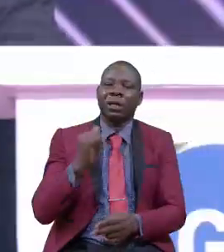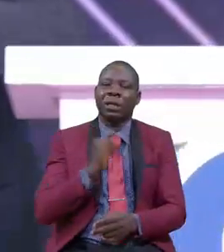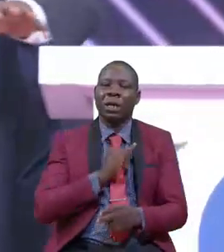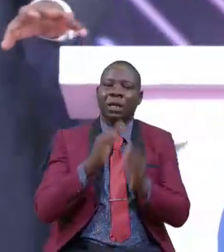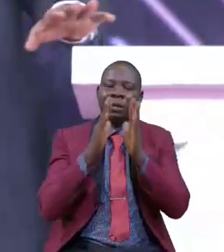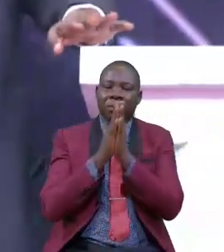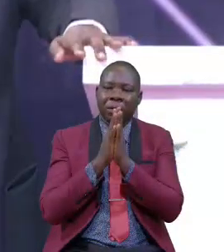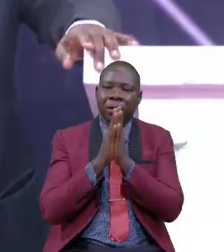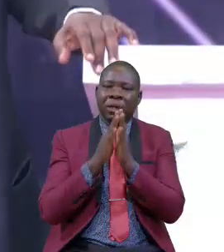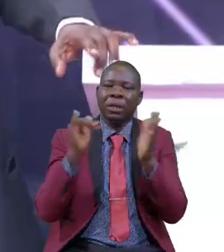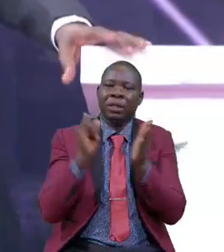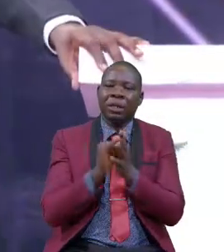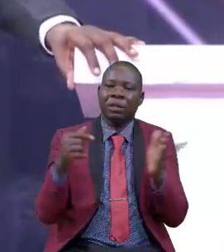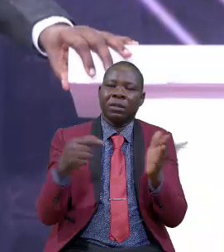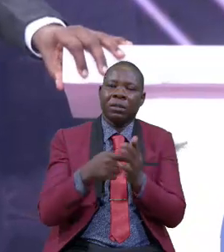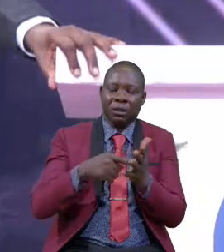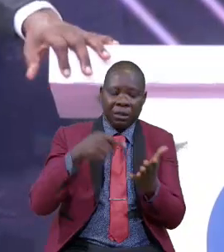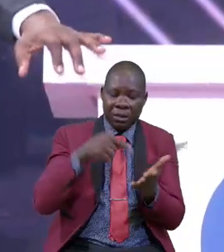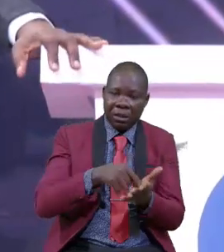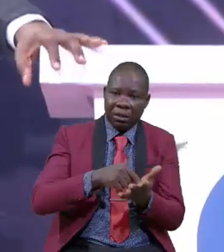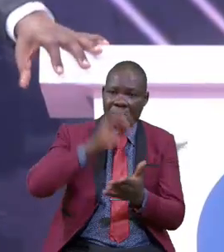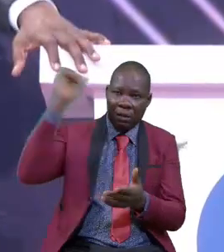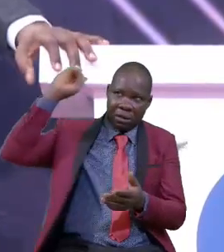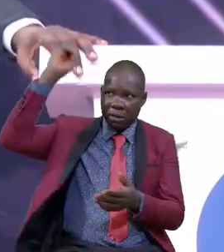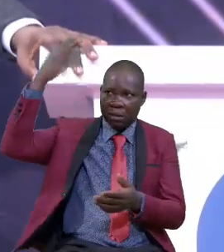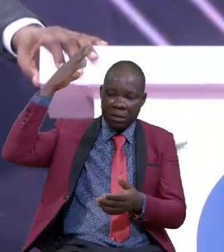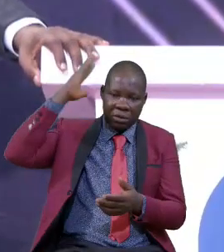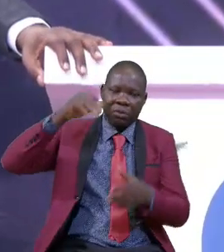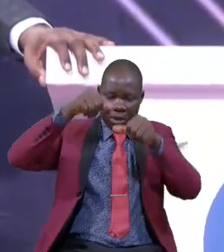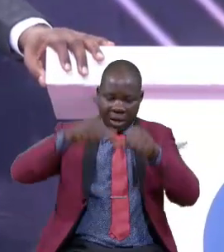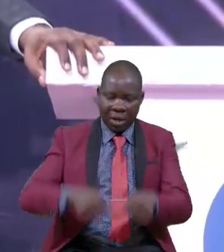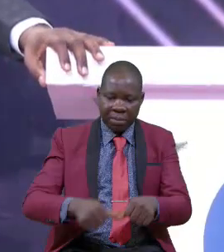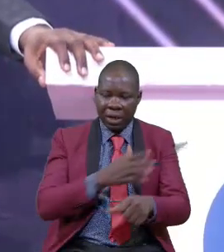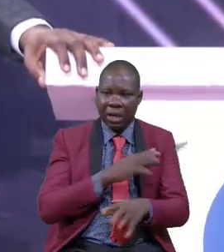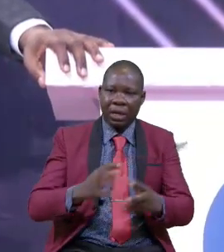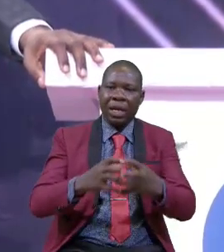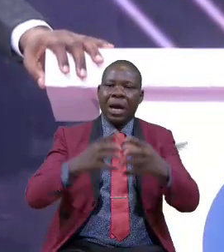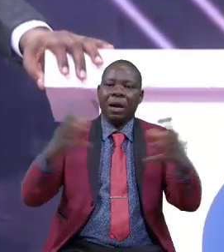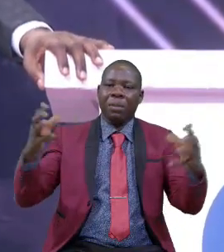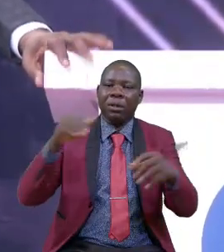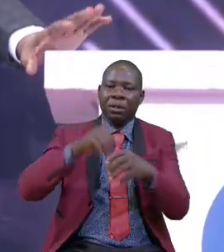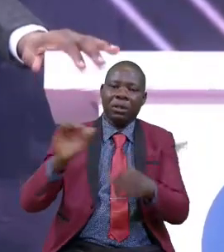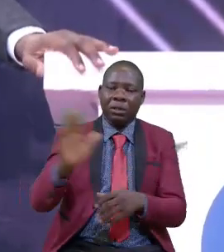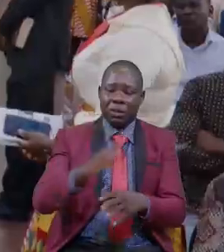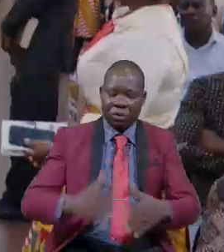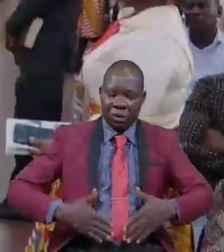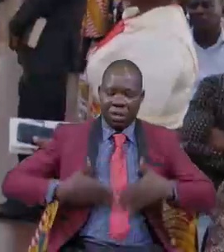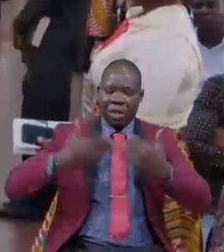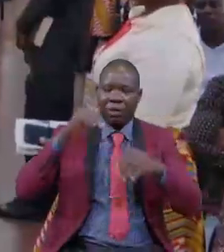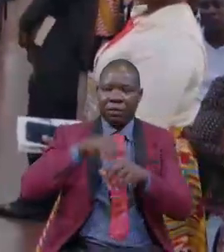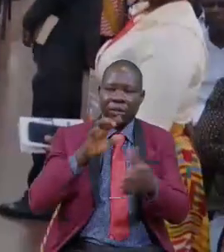this grace will abide and abound in your life in Jesus'